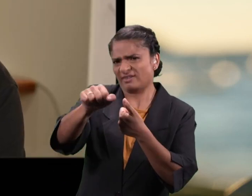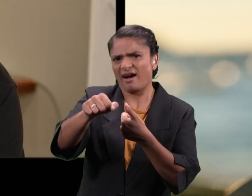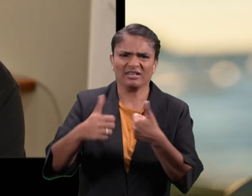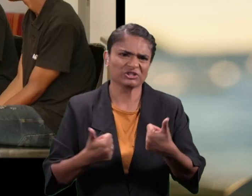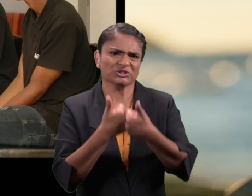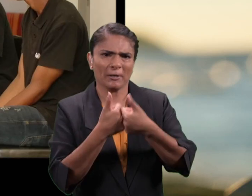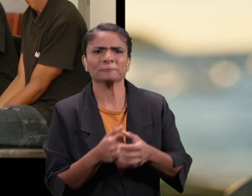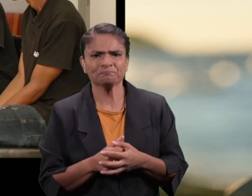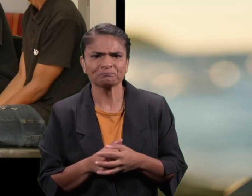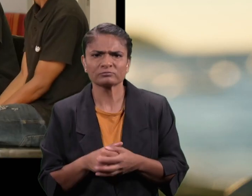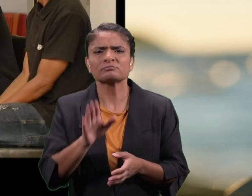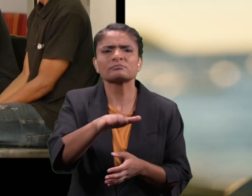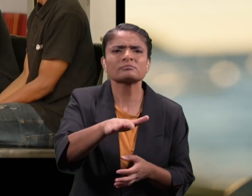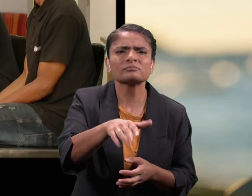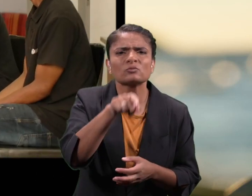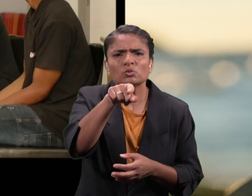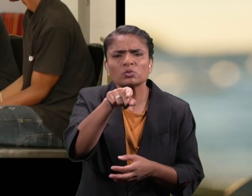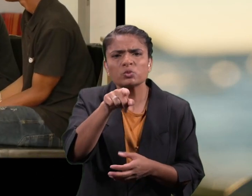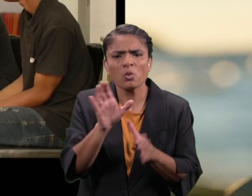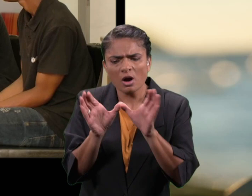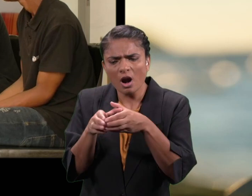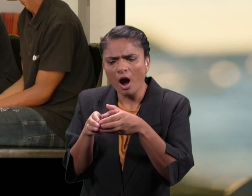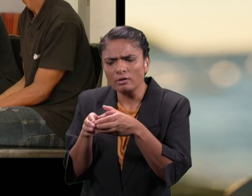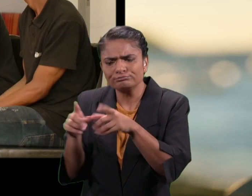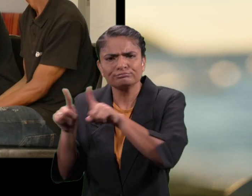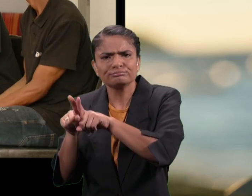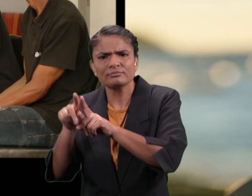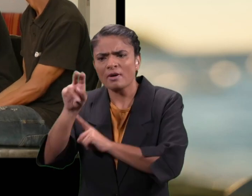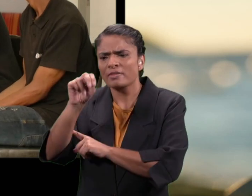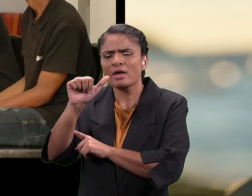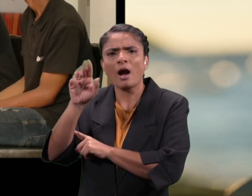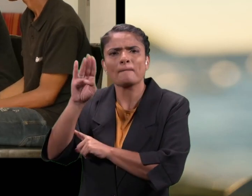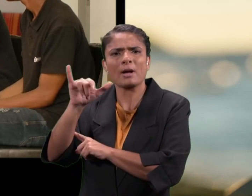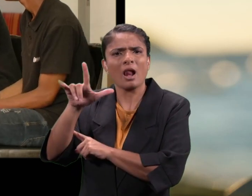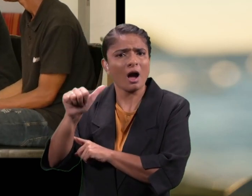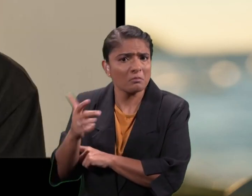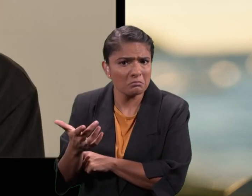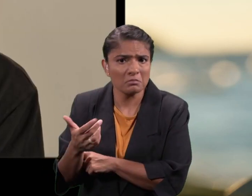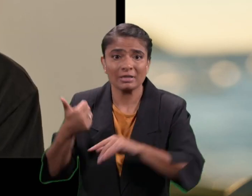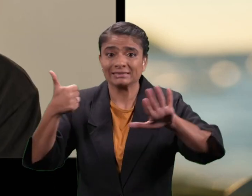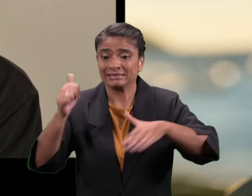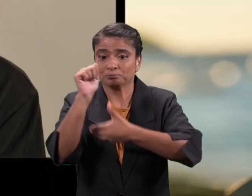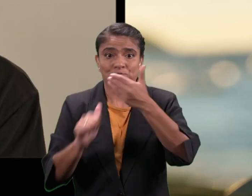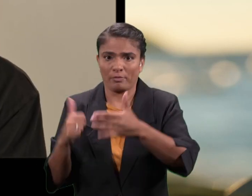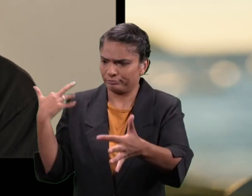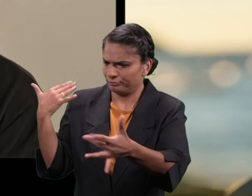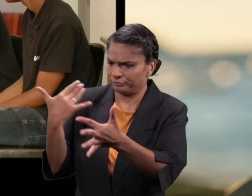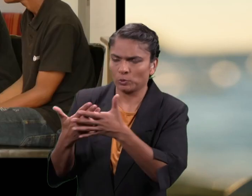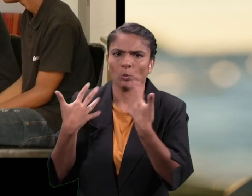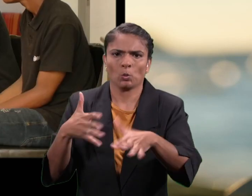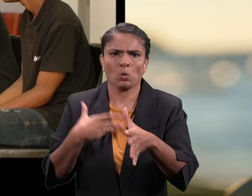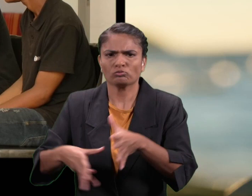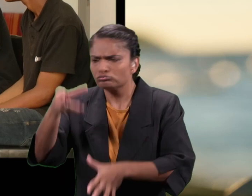huh? Yeah. Brendan, tell me a little bit about what were some of the things that stood out for you when you were in class with Nabila. For 6 months in class, learning